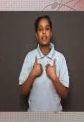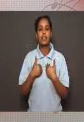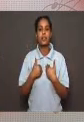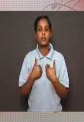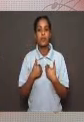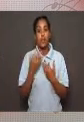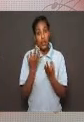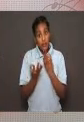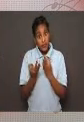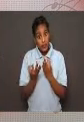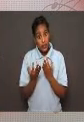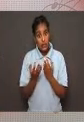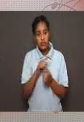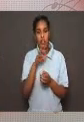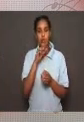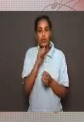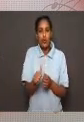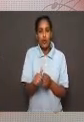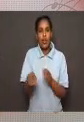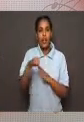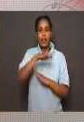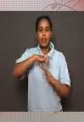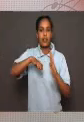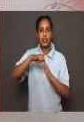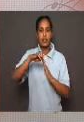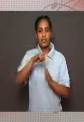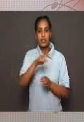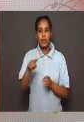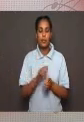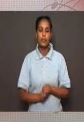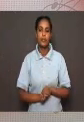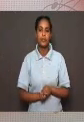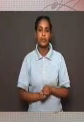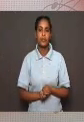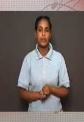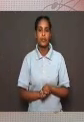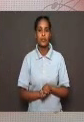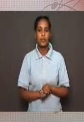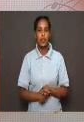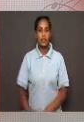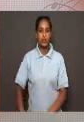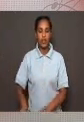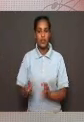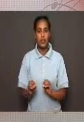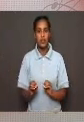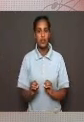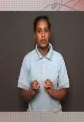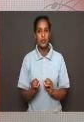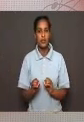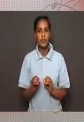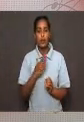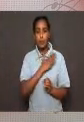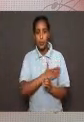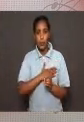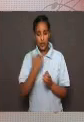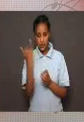even when there are no electrons in them. Students,